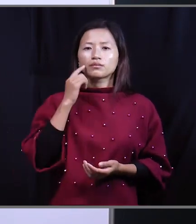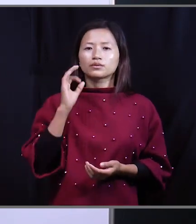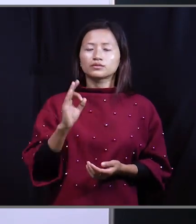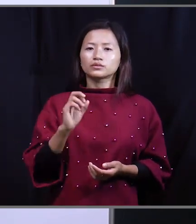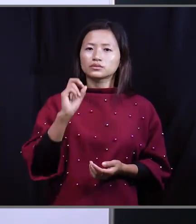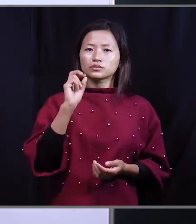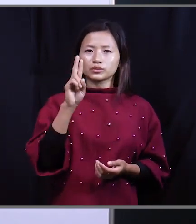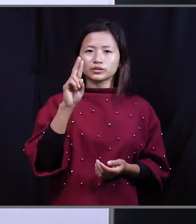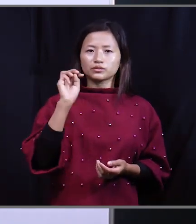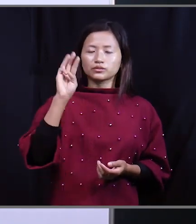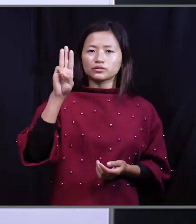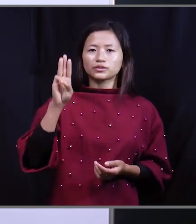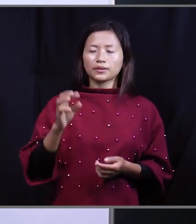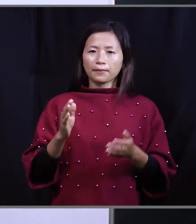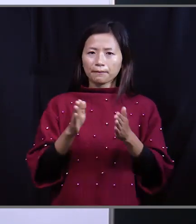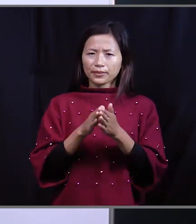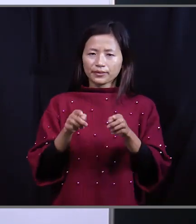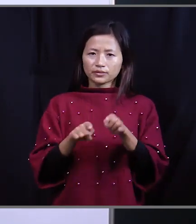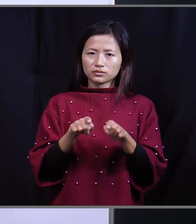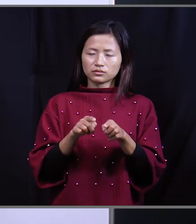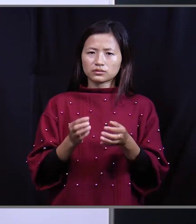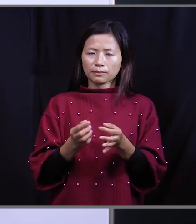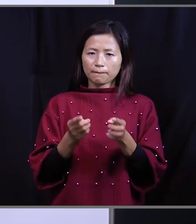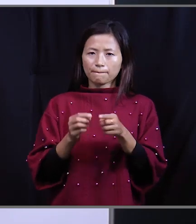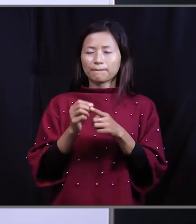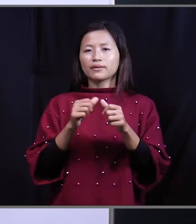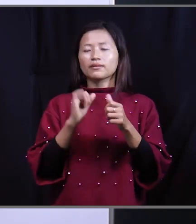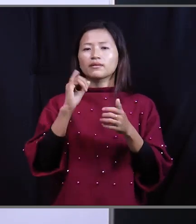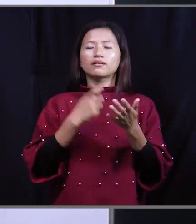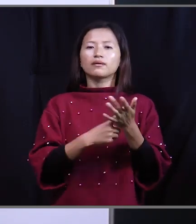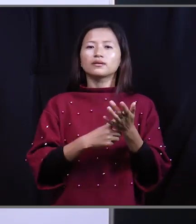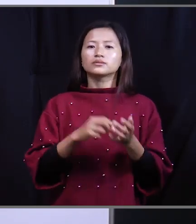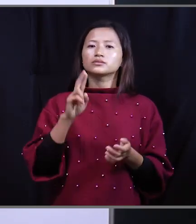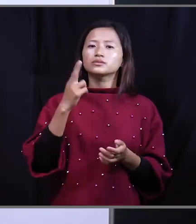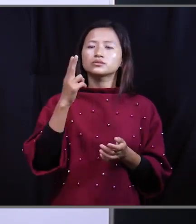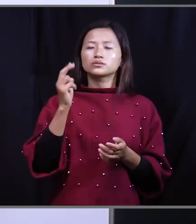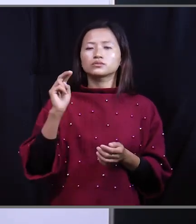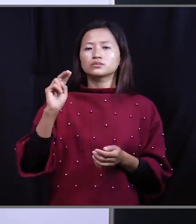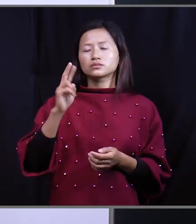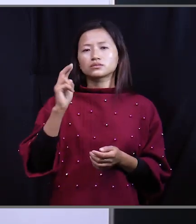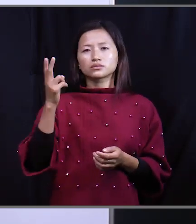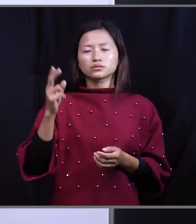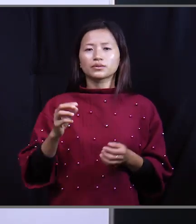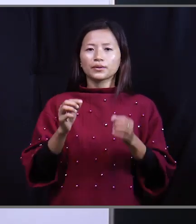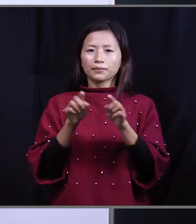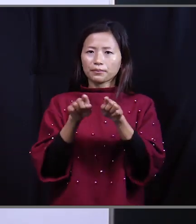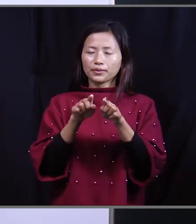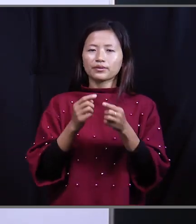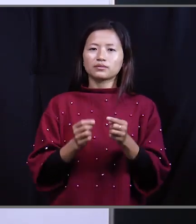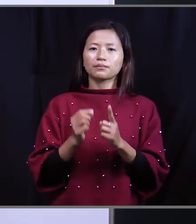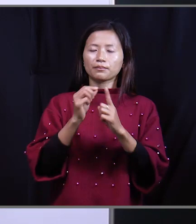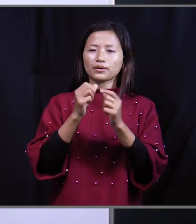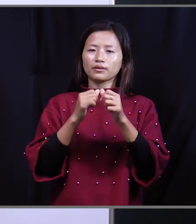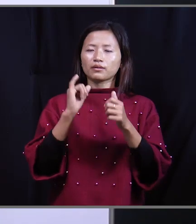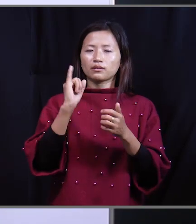that. 23 pairs of chromosomes. 23 pairs means two pairs, it will be similar. So when it